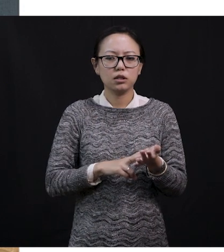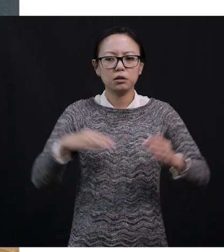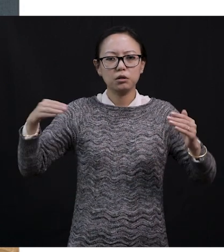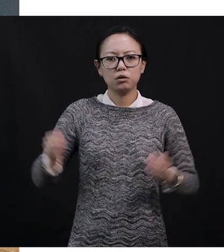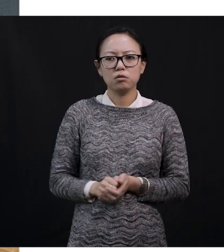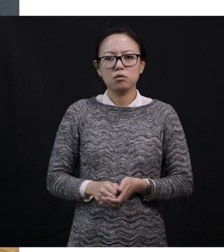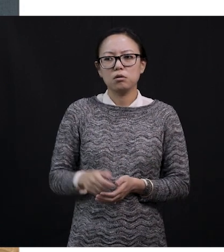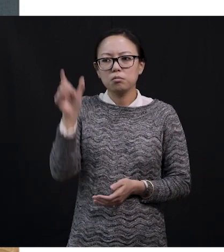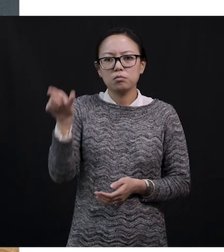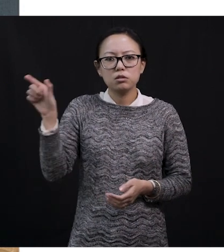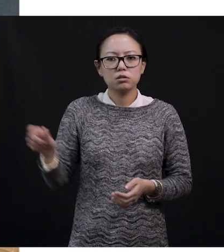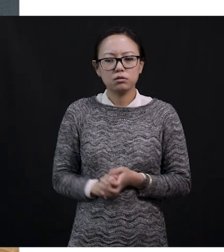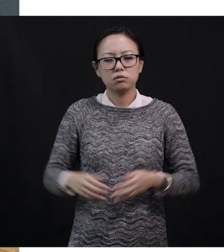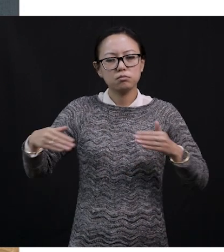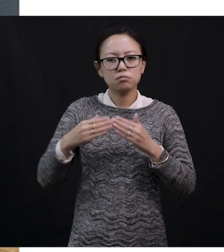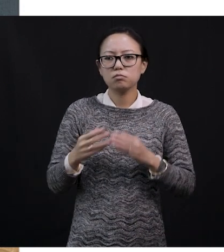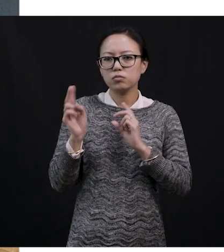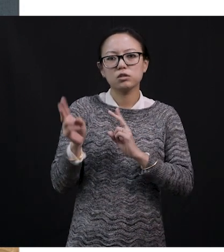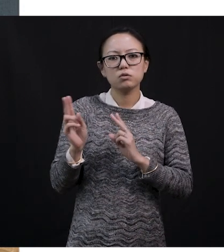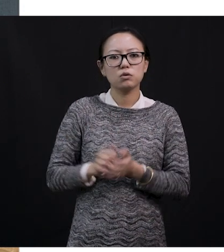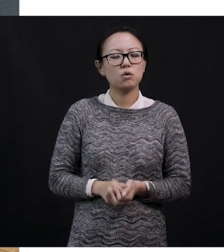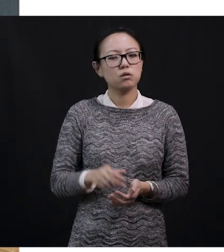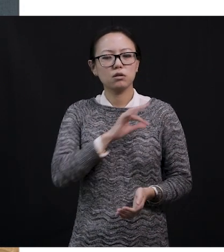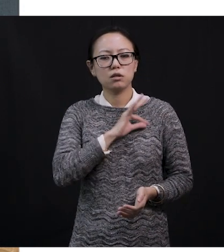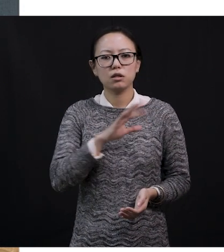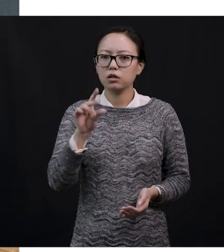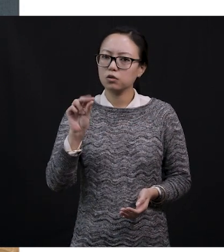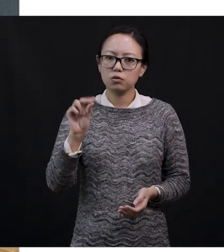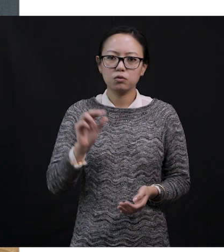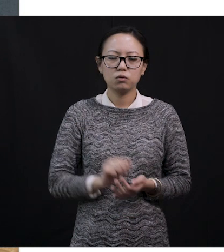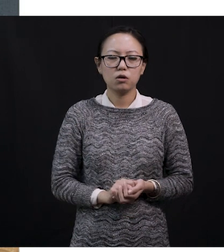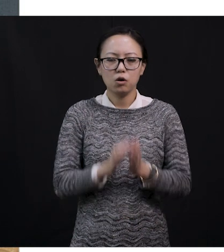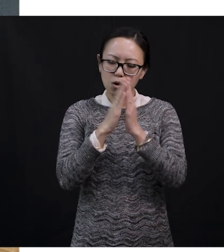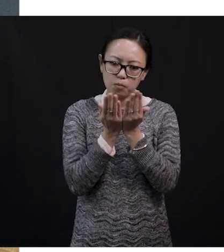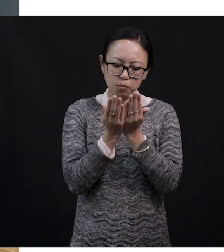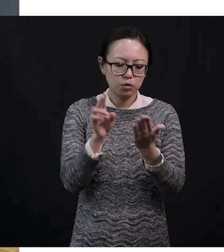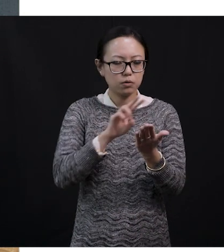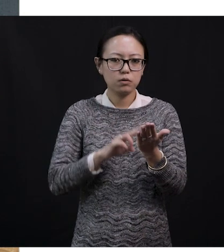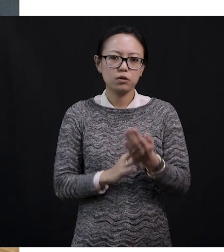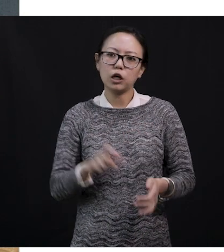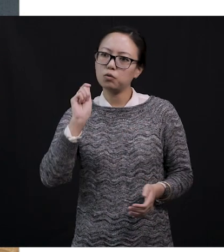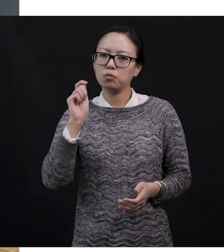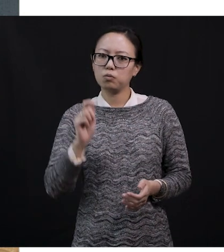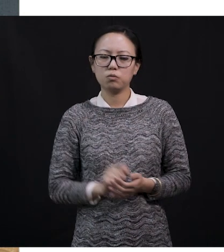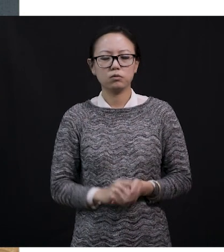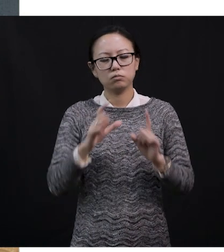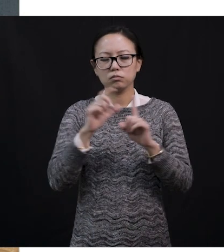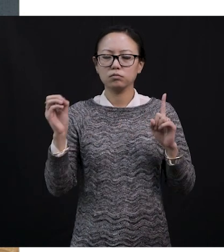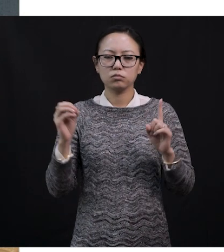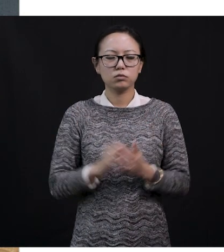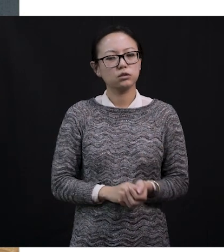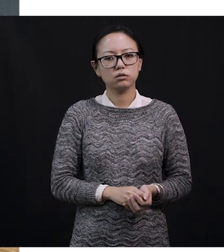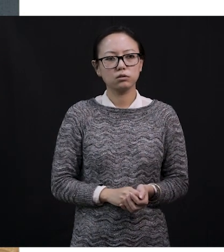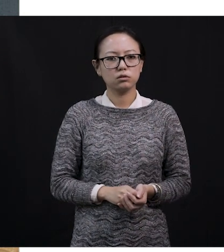book and or dedicate his full time to his work. So now, Bipin Babu sent out word that